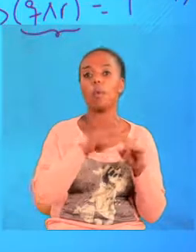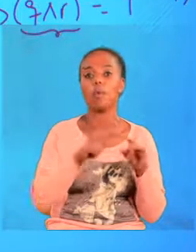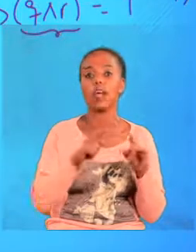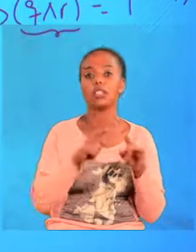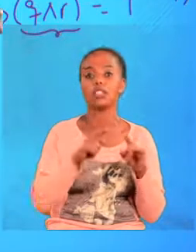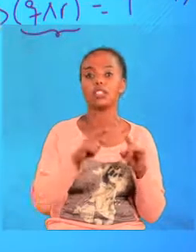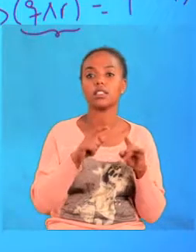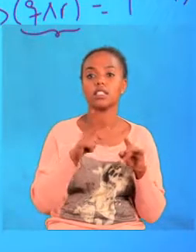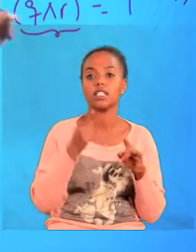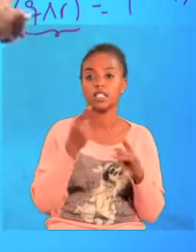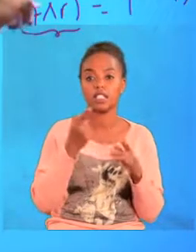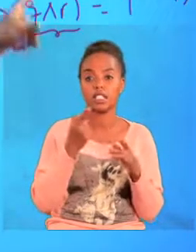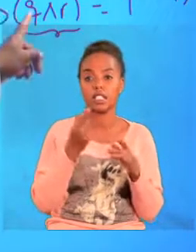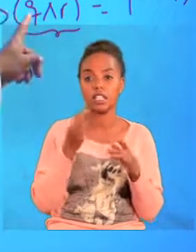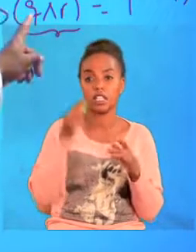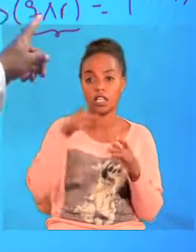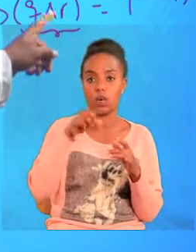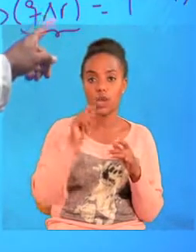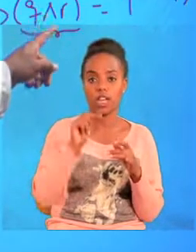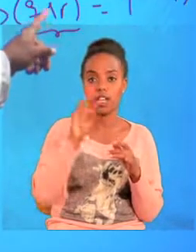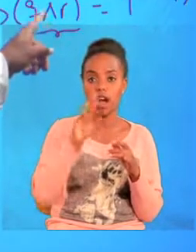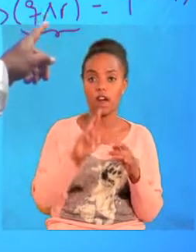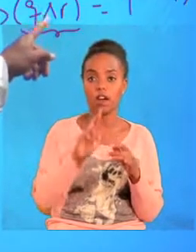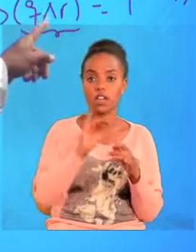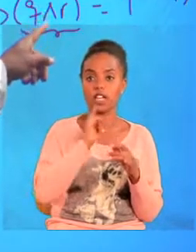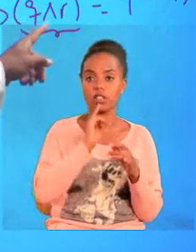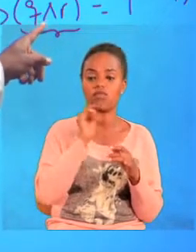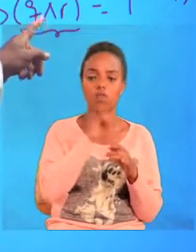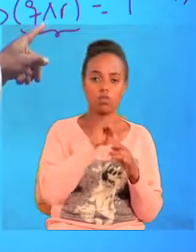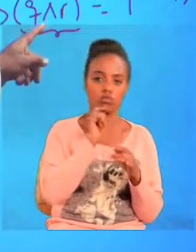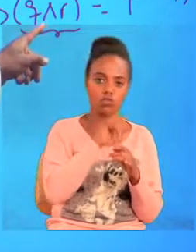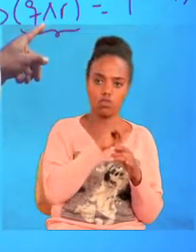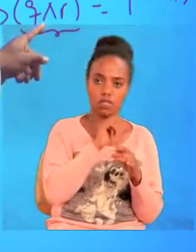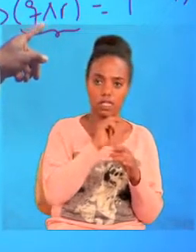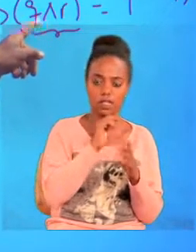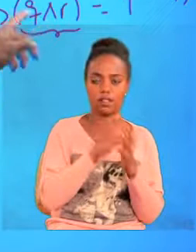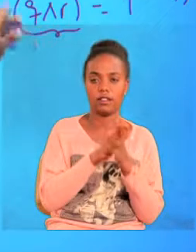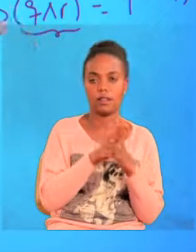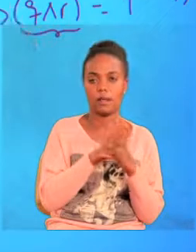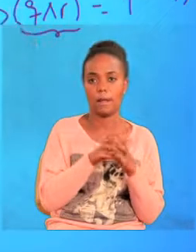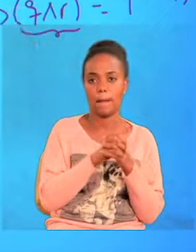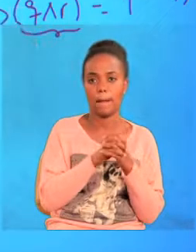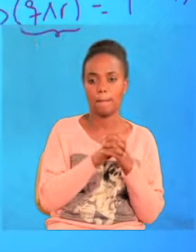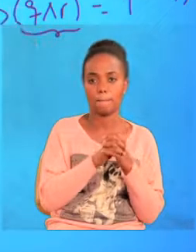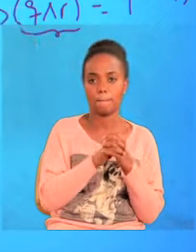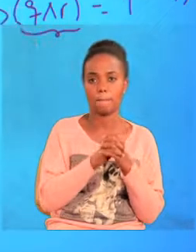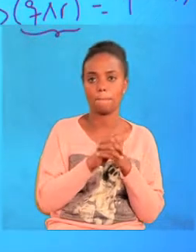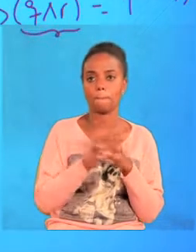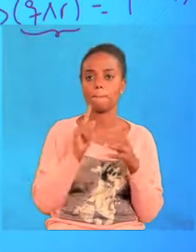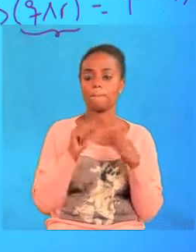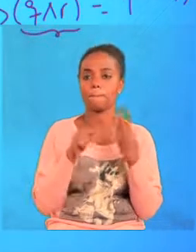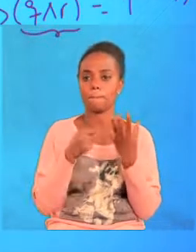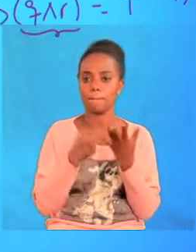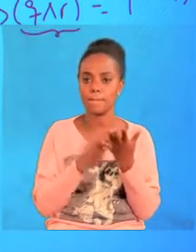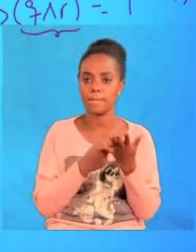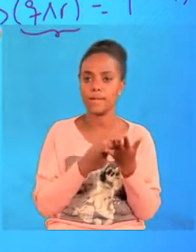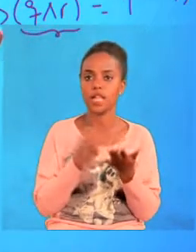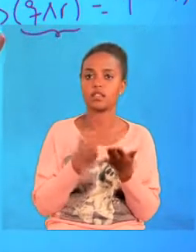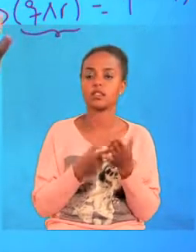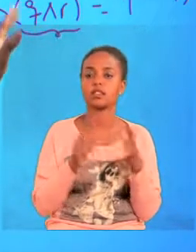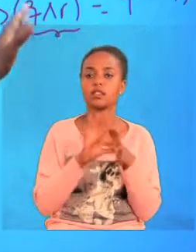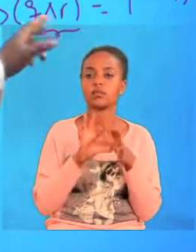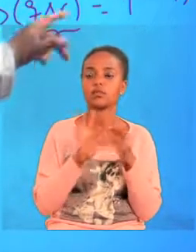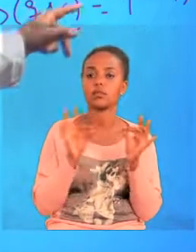false from one. Q and R is false. Q and R is false here. This one is false. So this